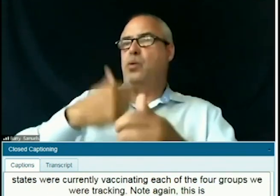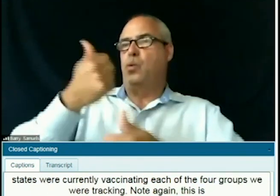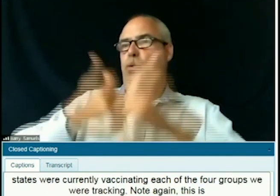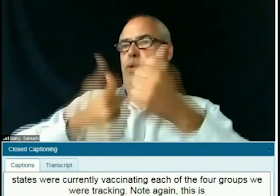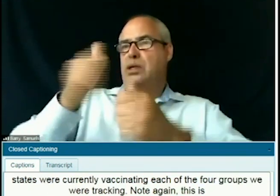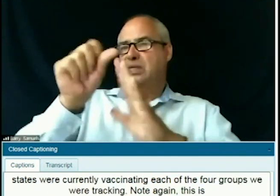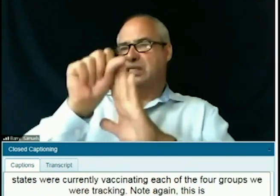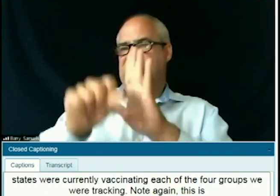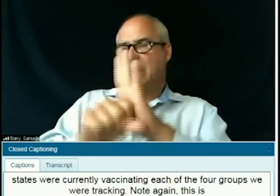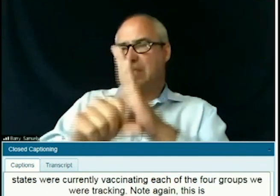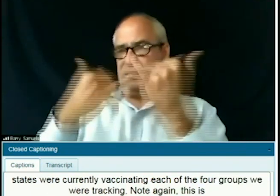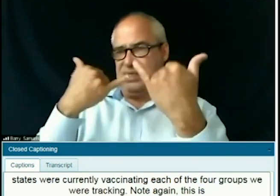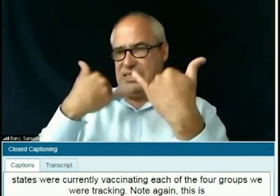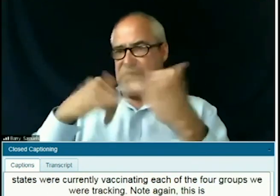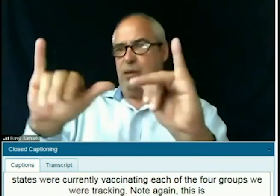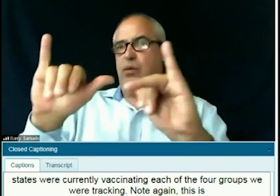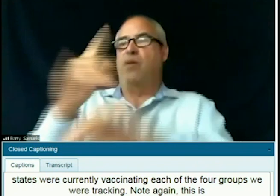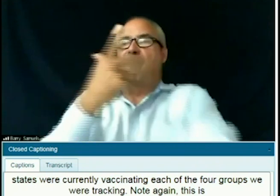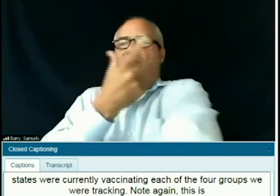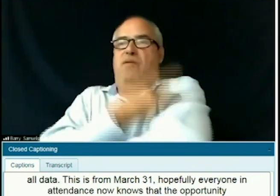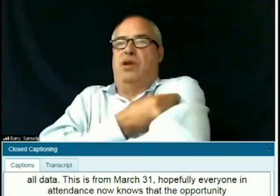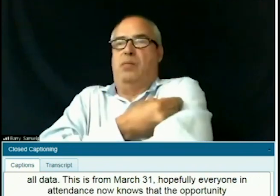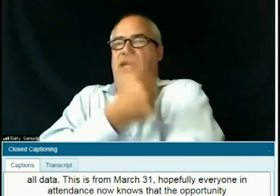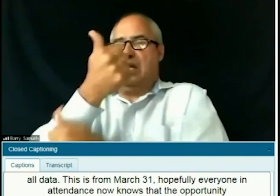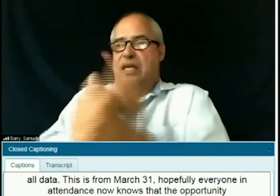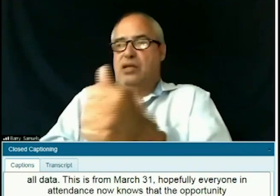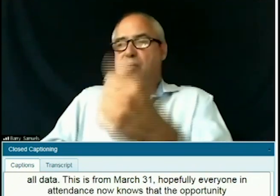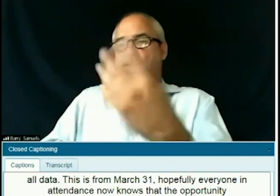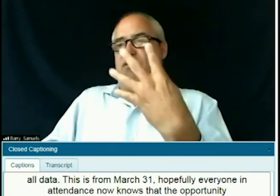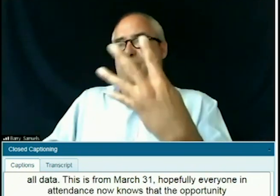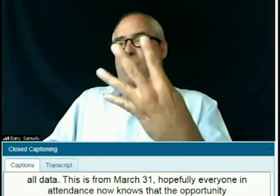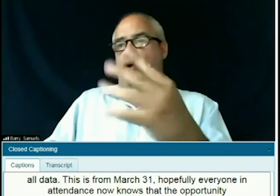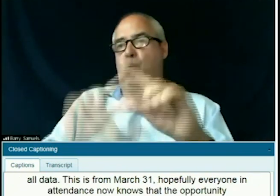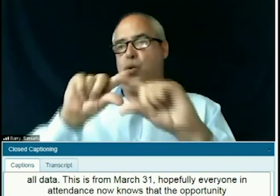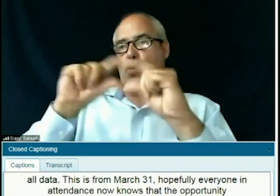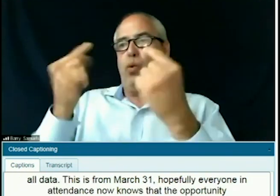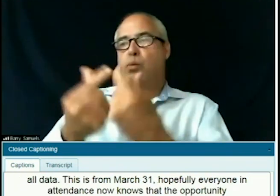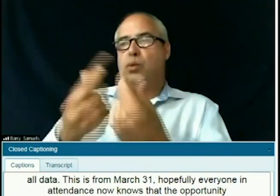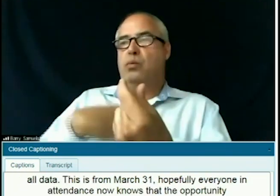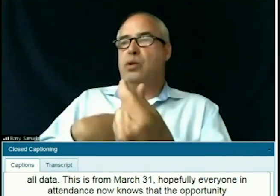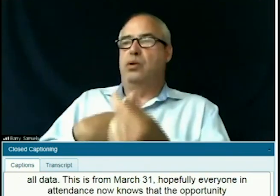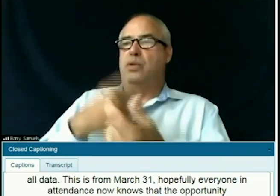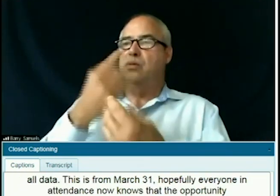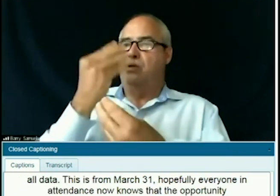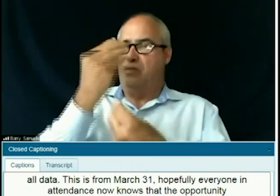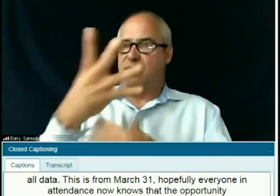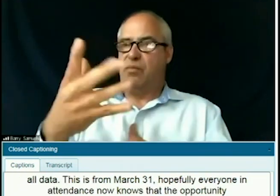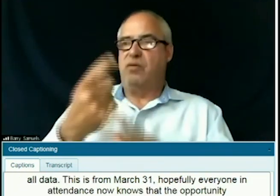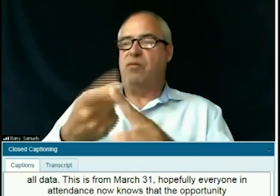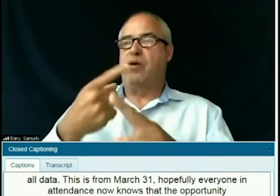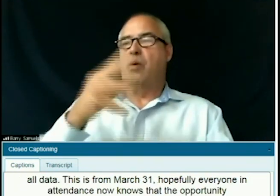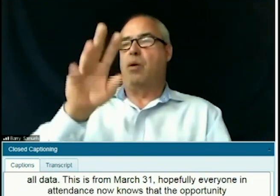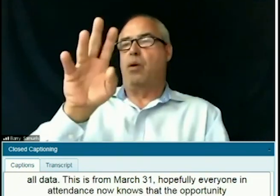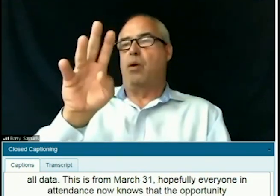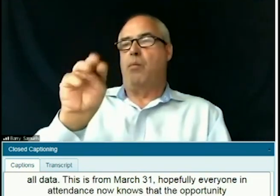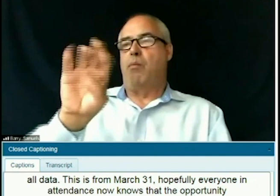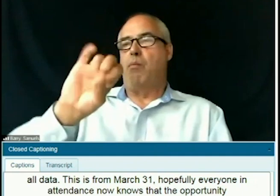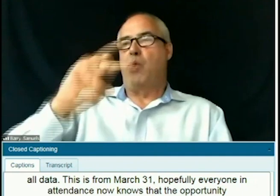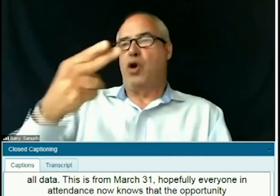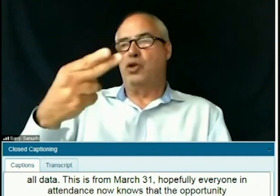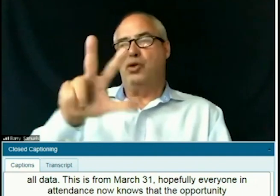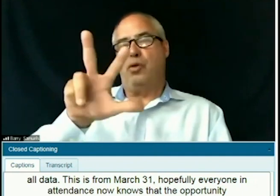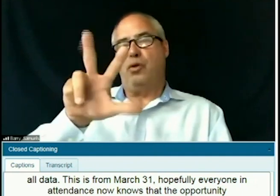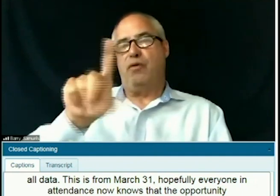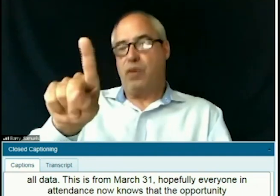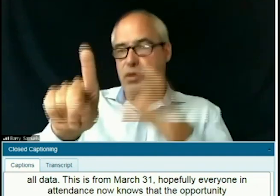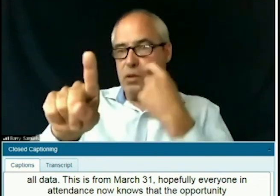currently vaccinating each of the 4 groups we were tracking. Note again, this is old data. This is from March 31st. Hopefully everyone